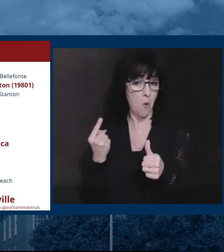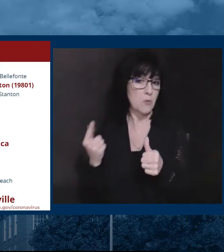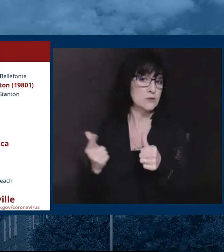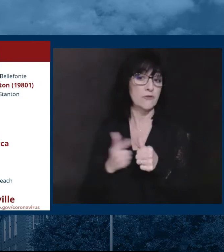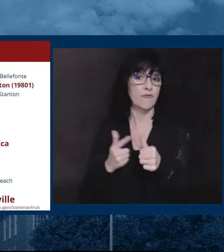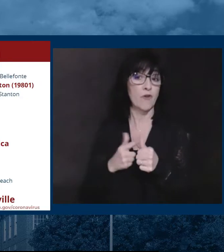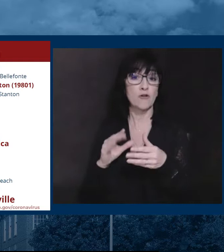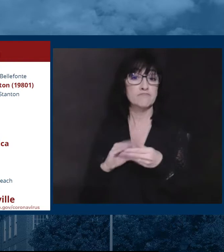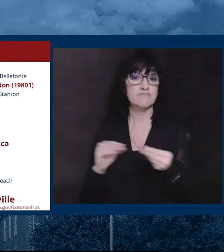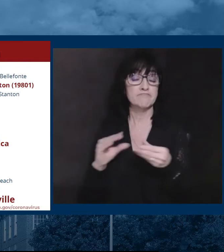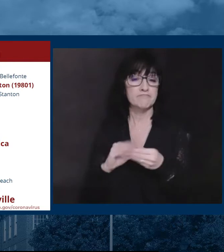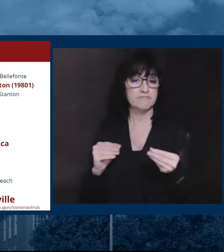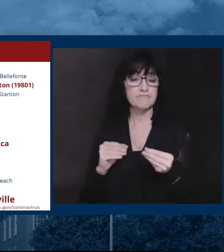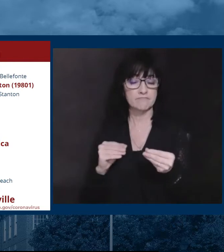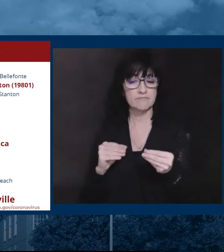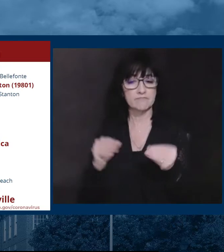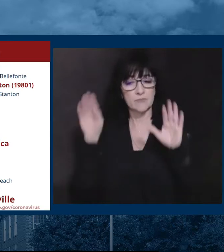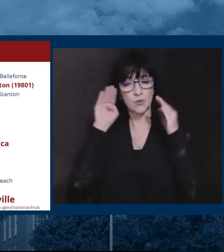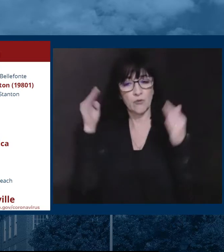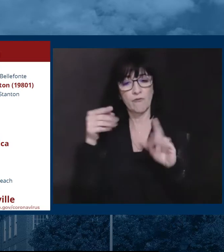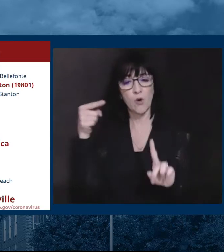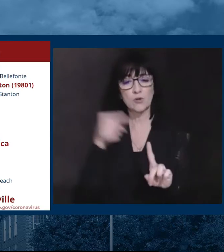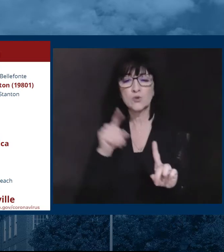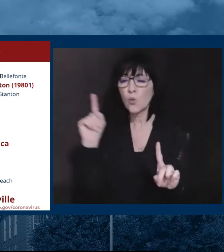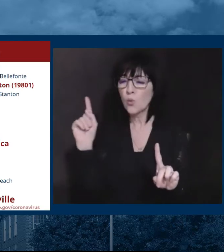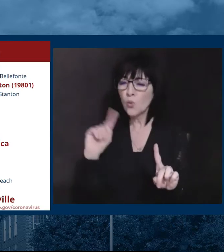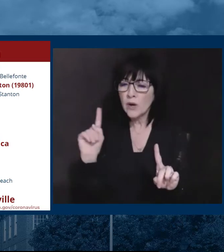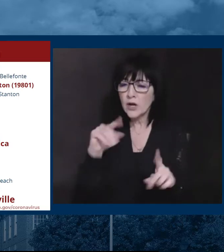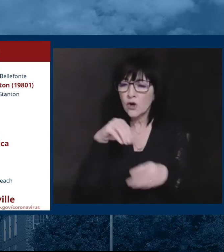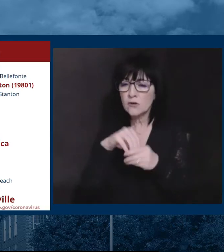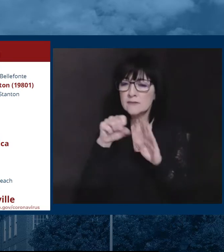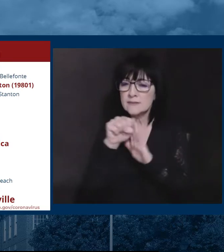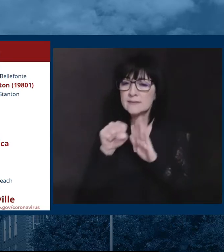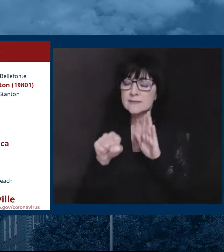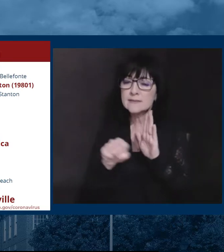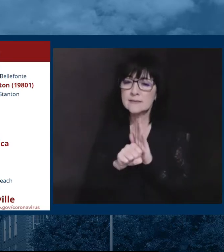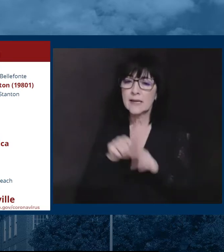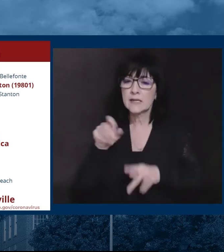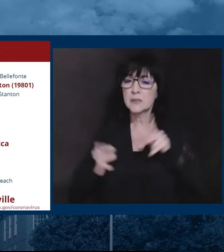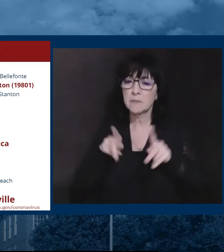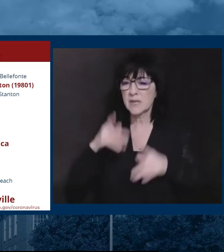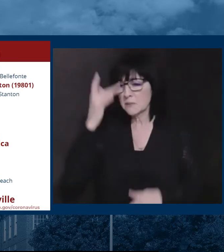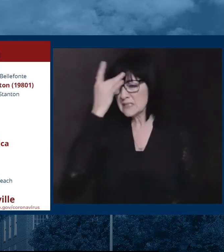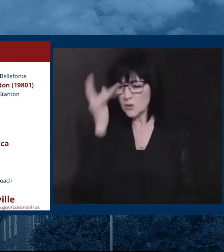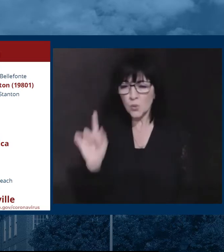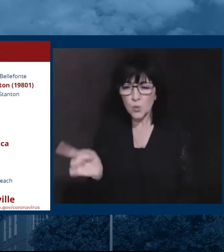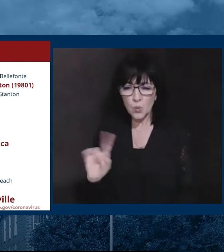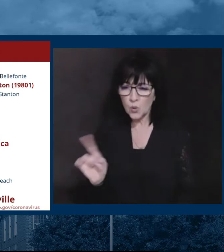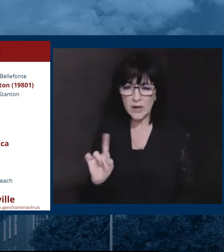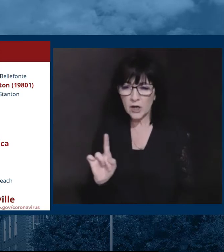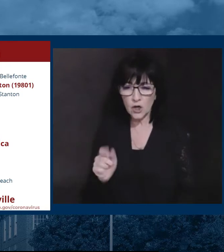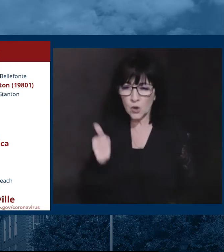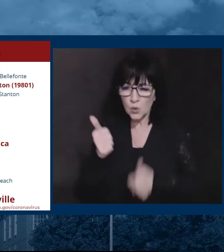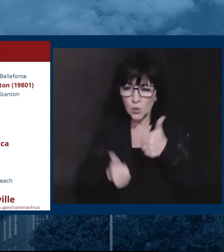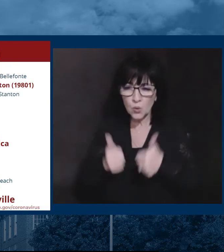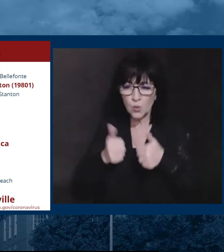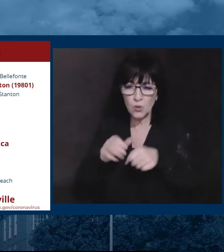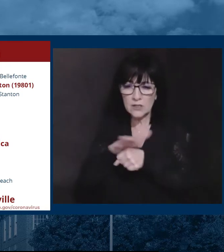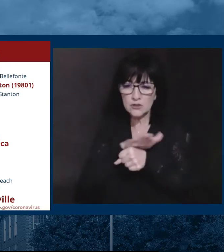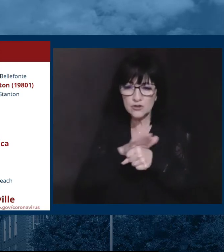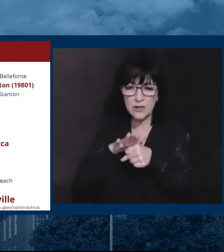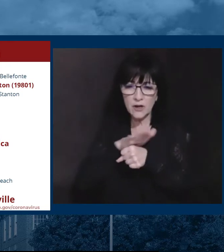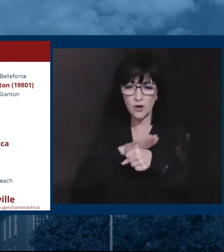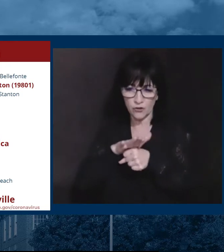is consistent with what the governor just shared is our cases in general are relatively